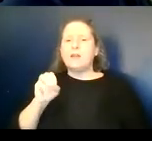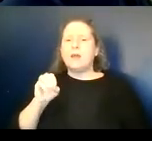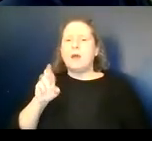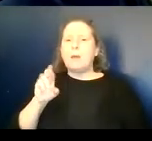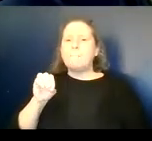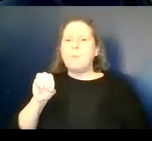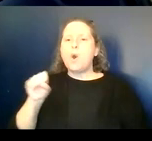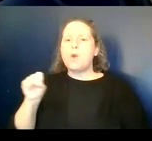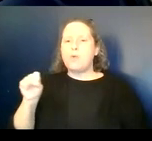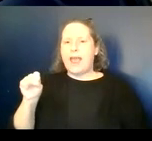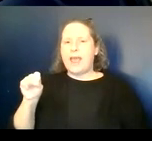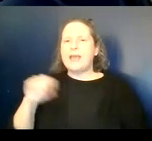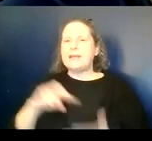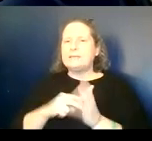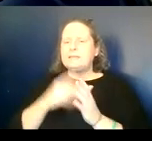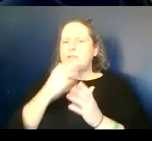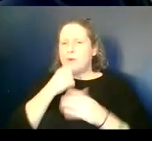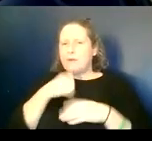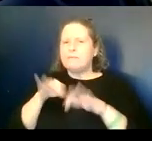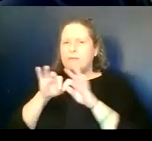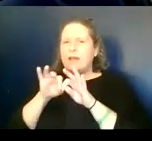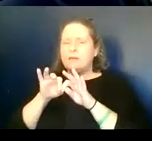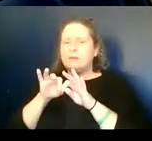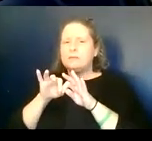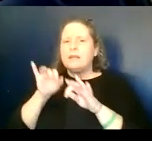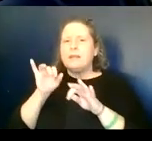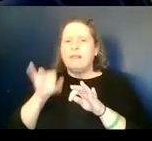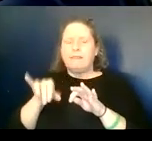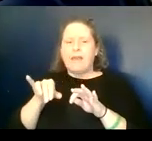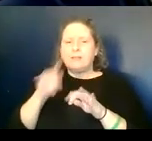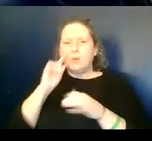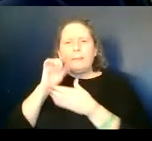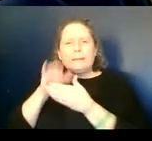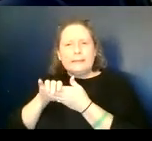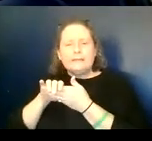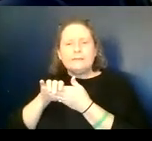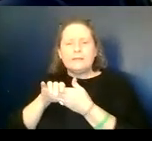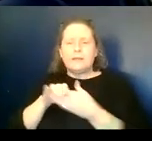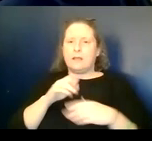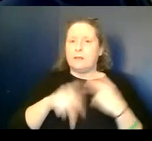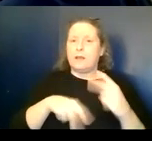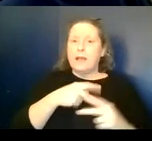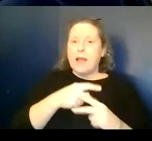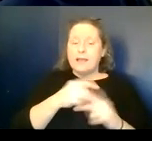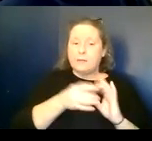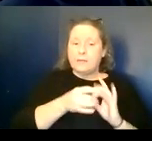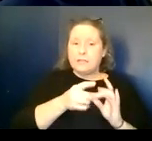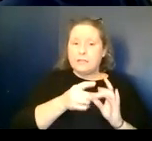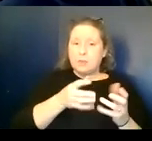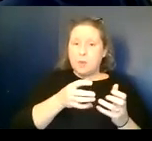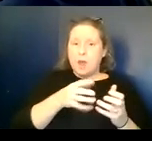think values and morals will drive the type of relationships you want and the boundaries you want to set